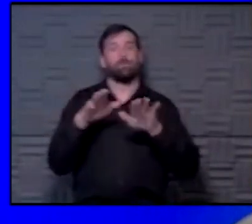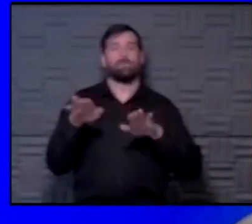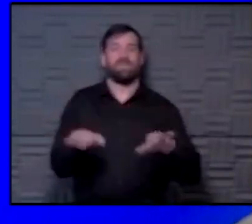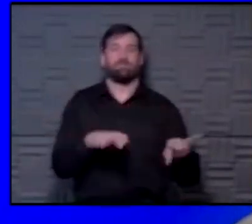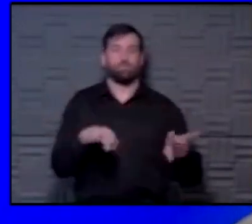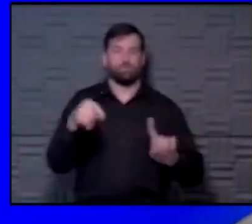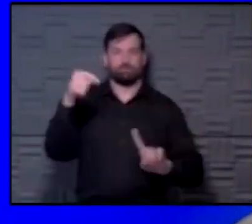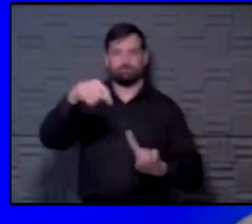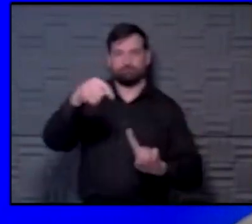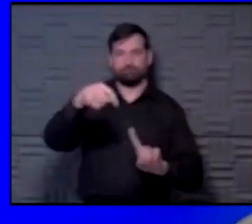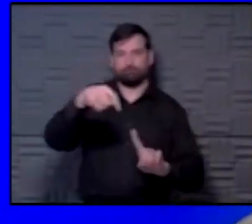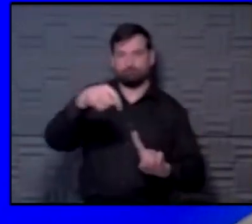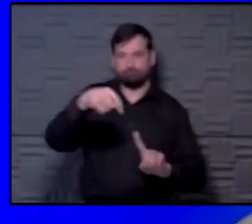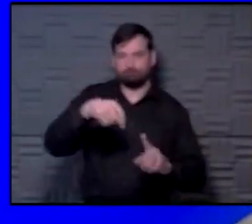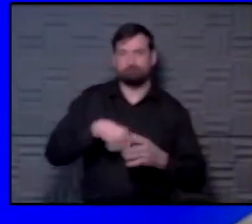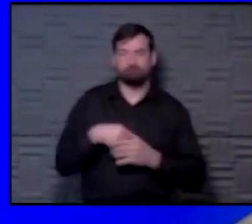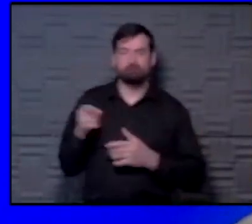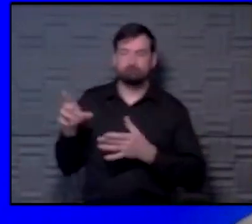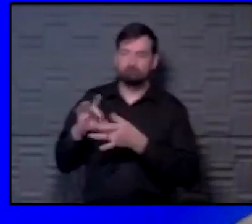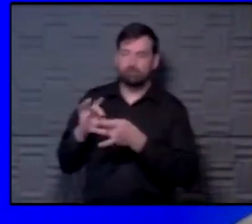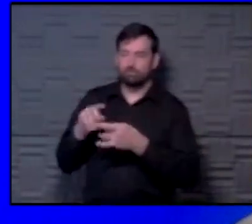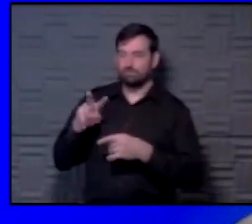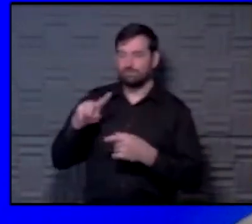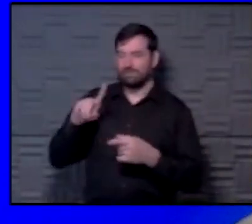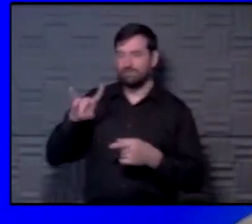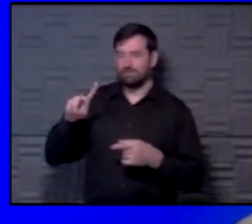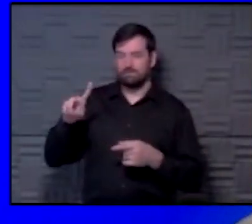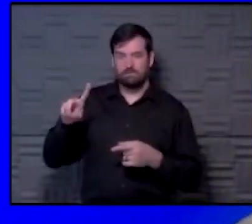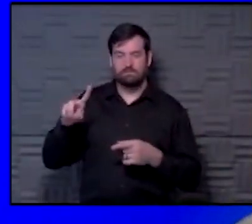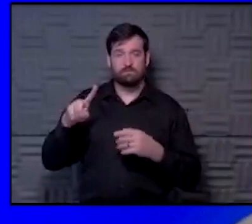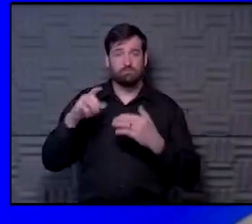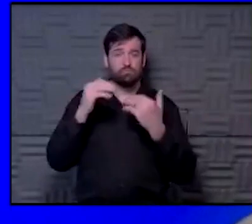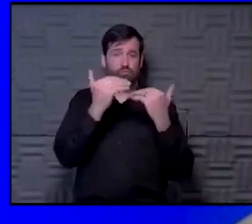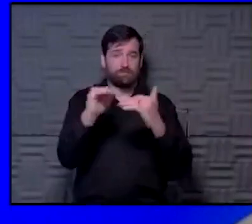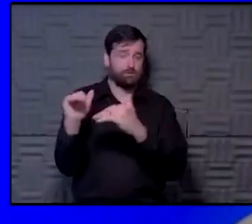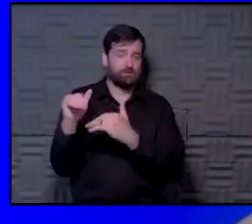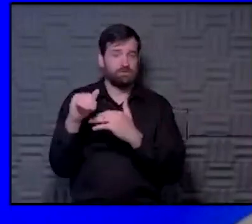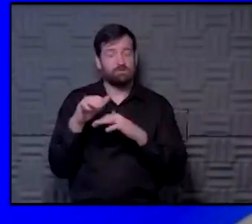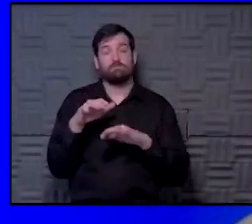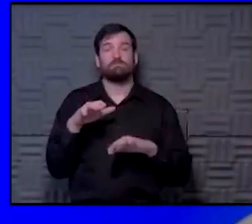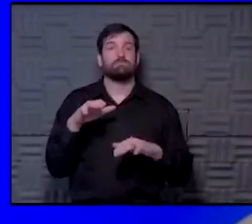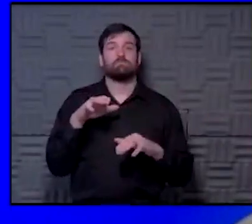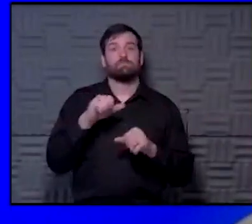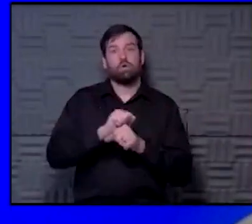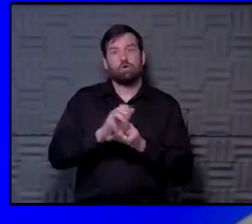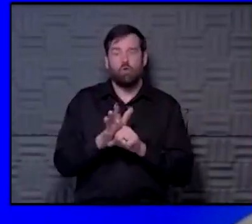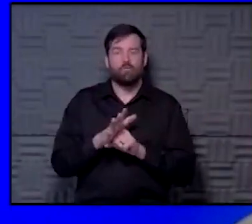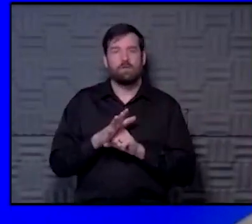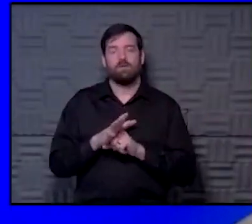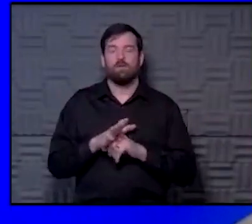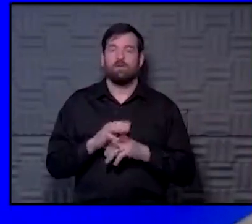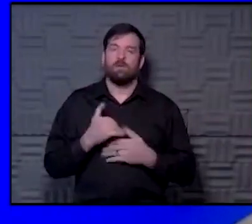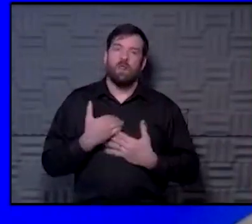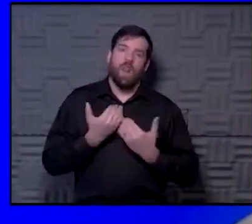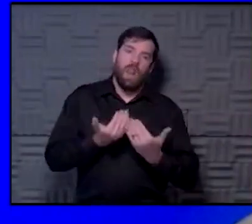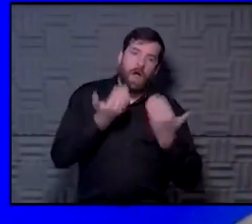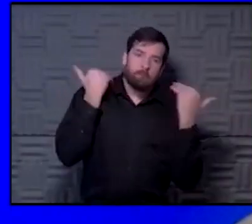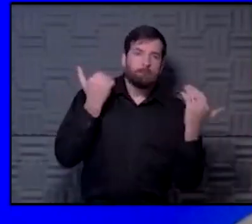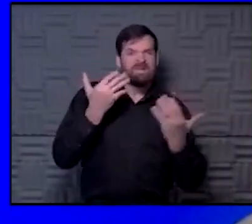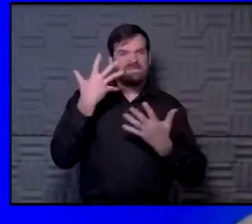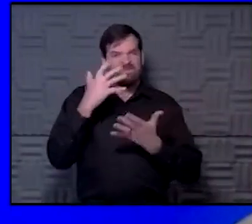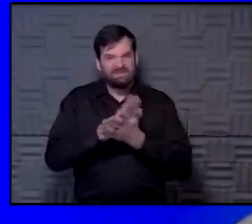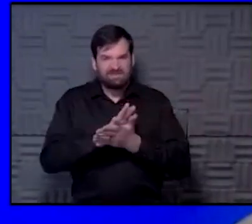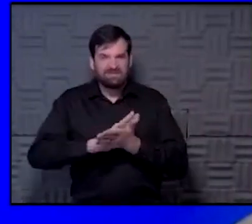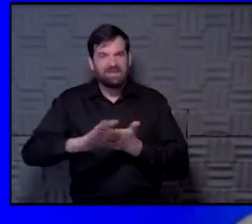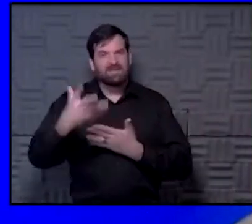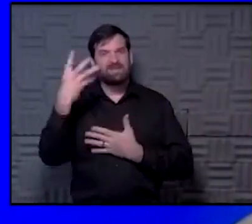behavioral thing. Just as you mentioned, David, about lessening the restrictions, it's COVID weariness. It's people wanting to get back out there. It's nice out,